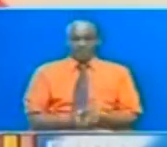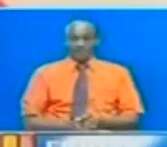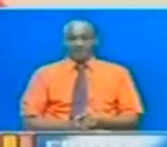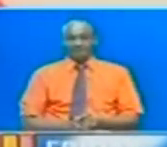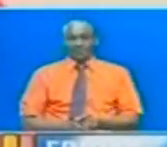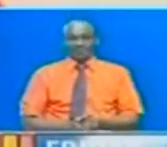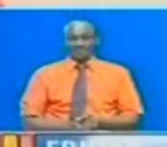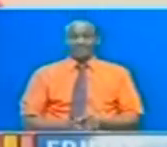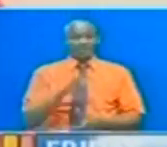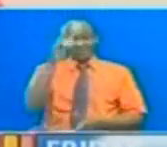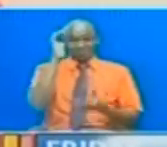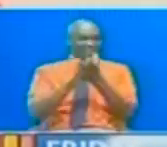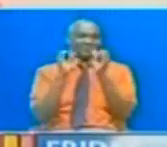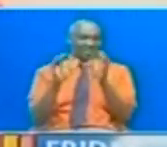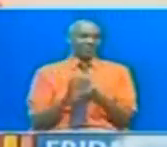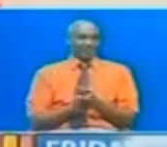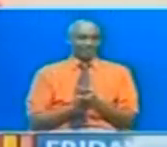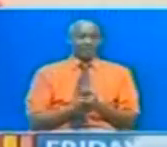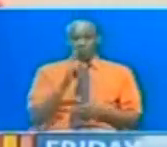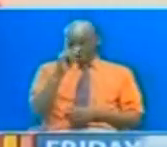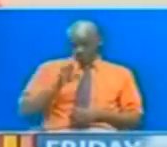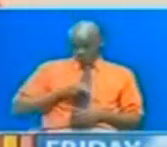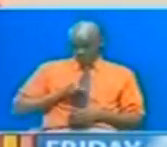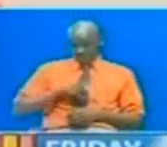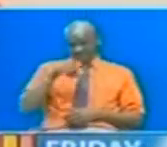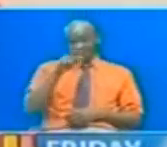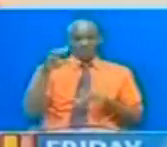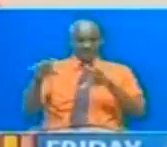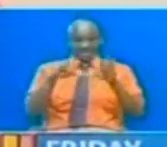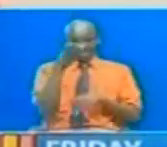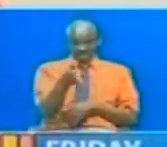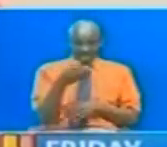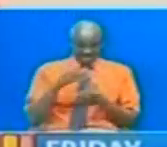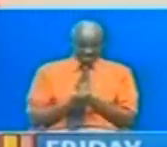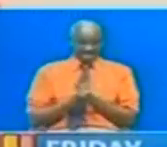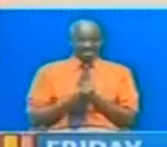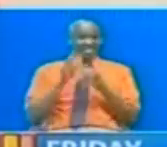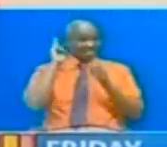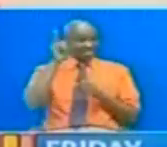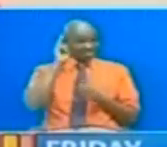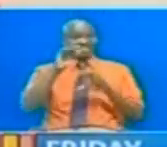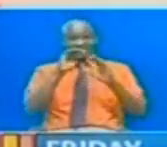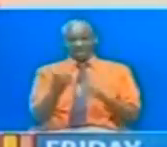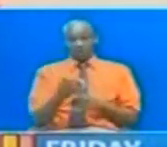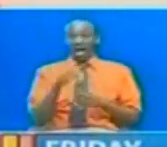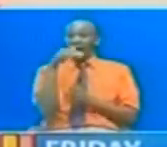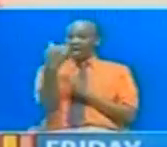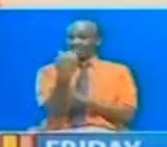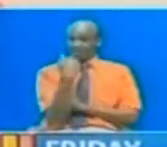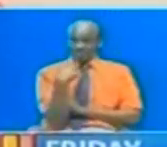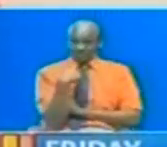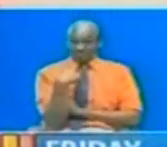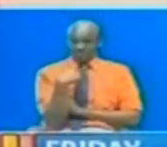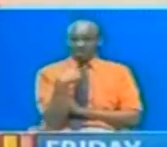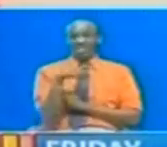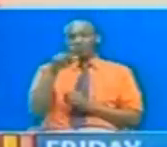Well, you won't believe it. Mm-hmm. A lady at a market called Daraja Mbili within the outskirts of Kisi Town asked me, mm-hmm.